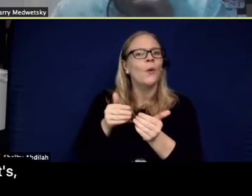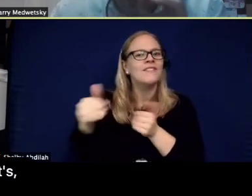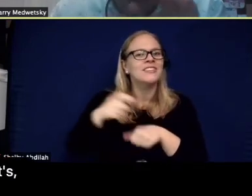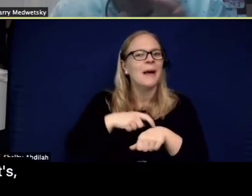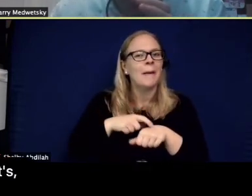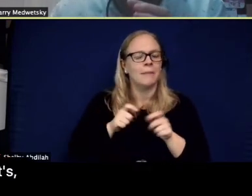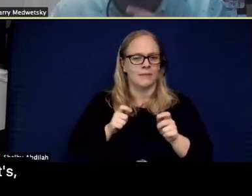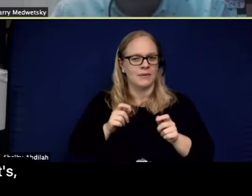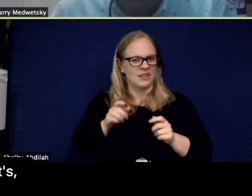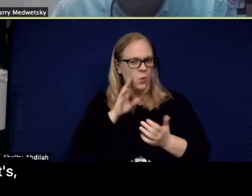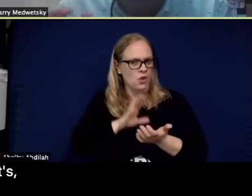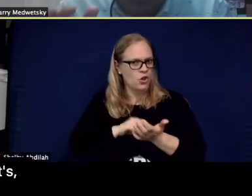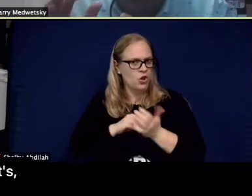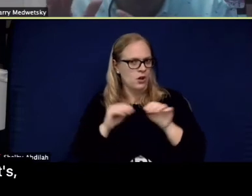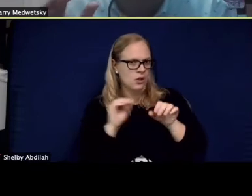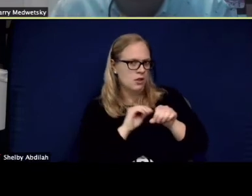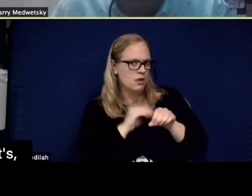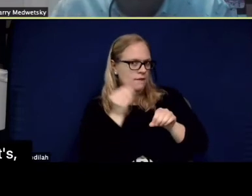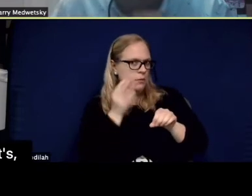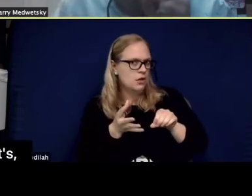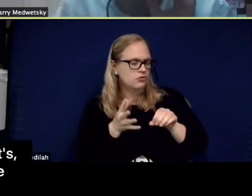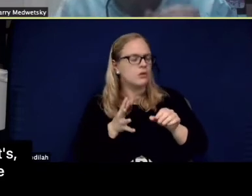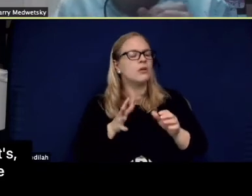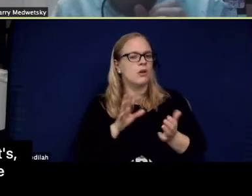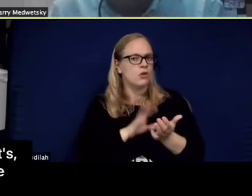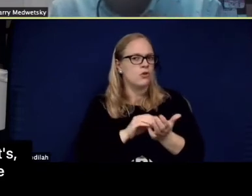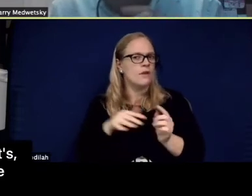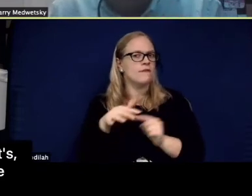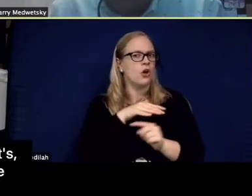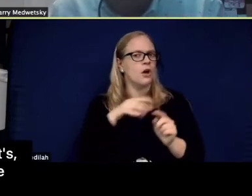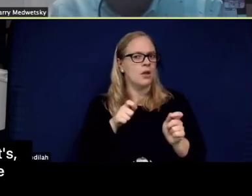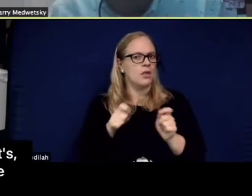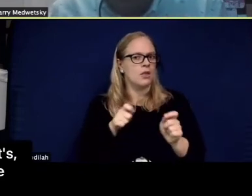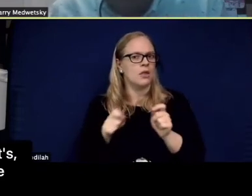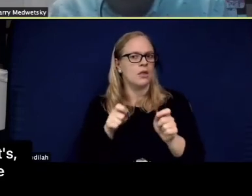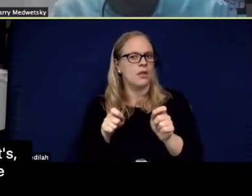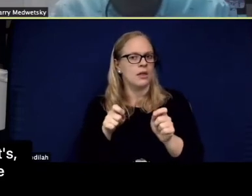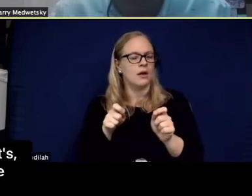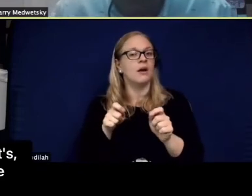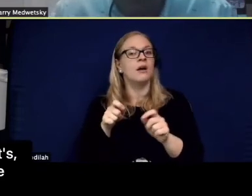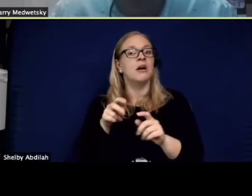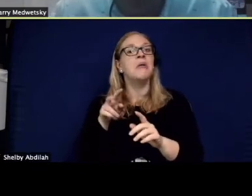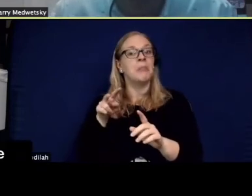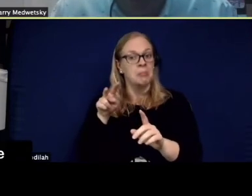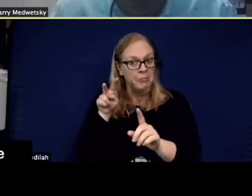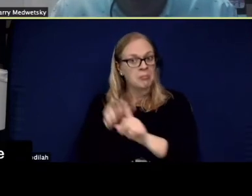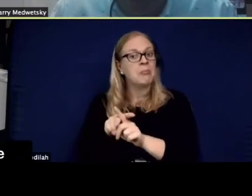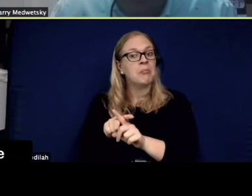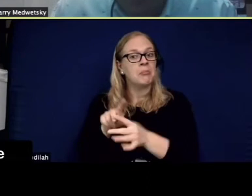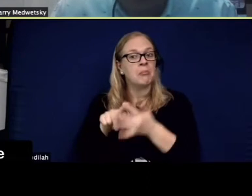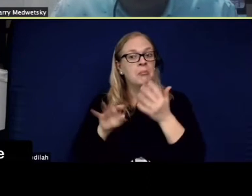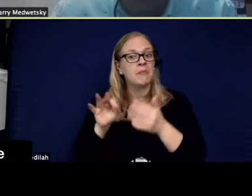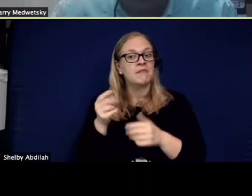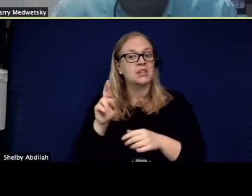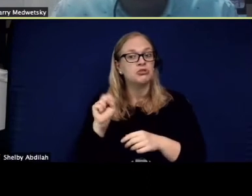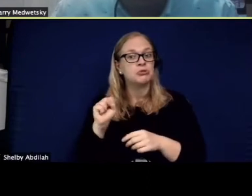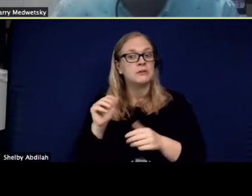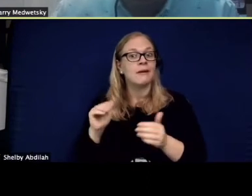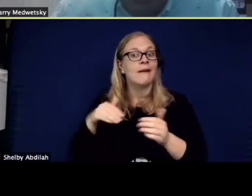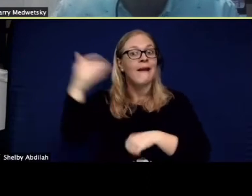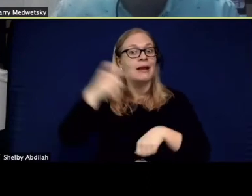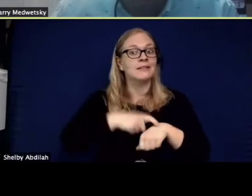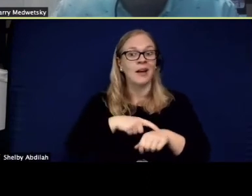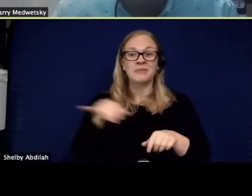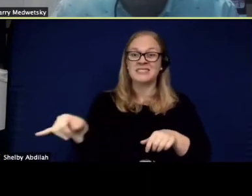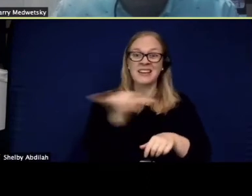aid and it decides on what features is best to use for that particular environment. And it takes the features